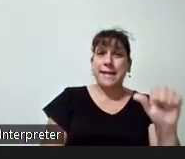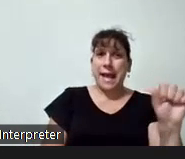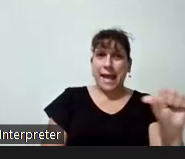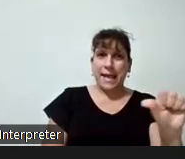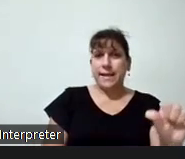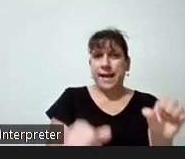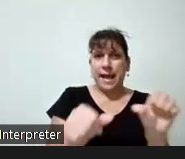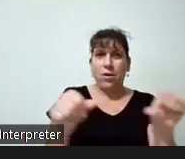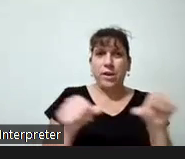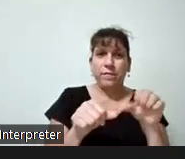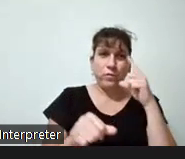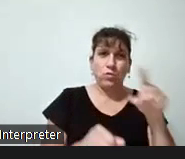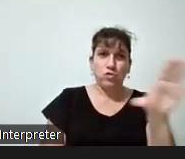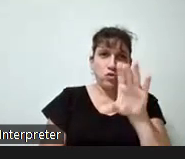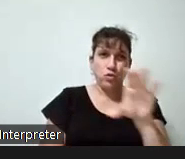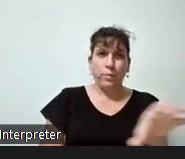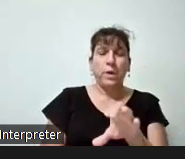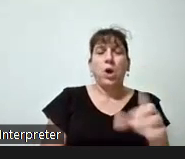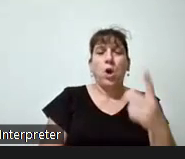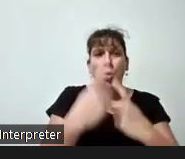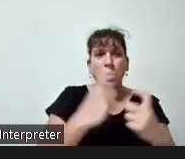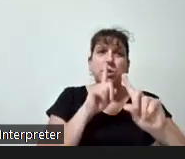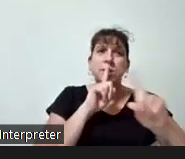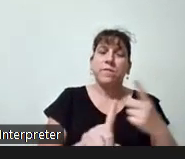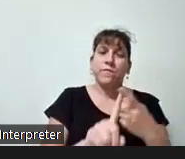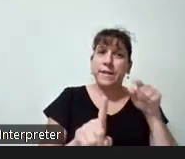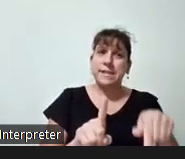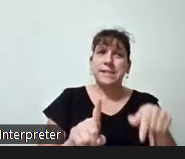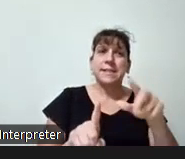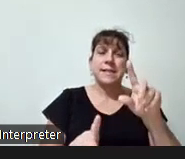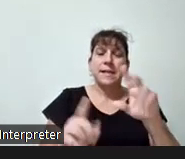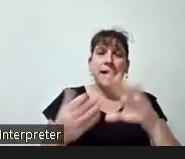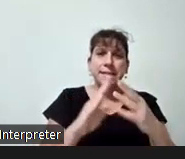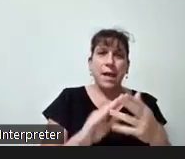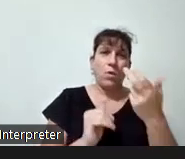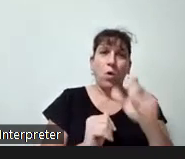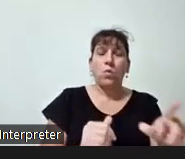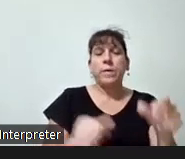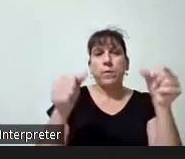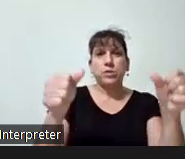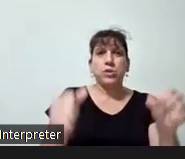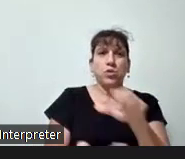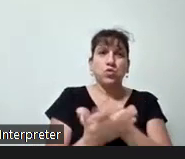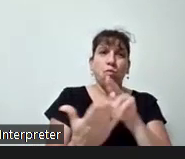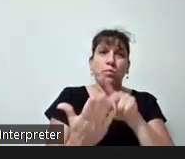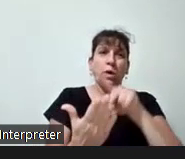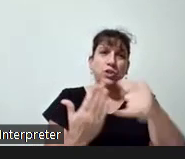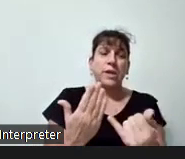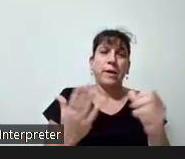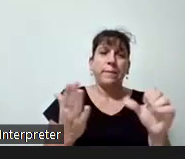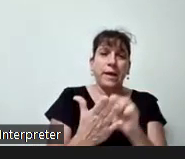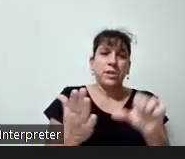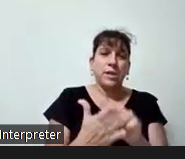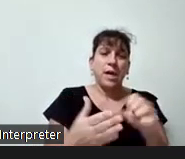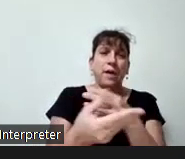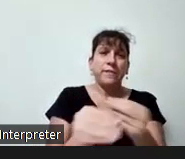Zoom. Questions and answers from this town hall will be posted on the school project page at